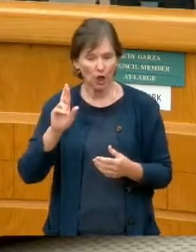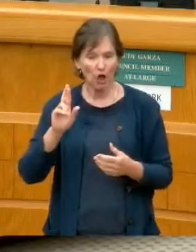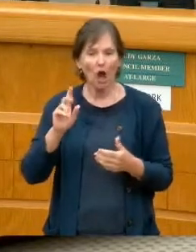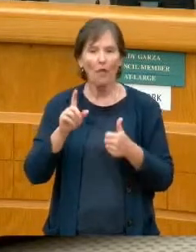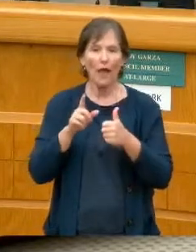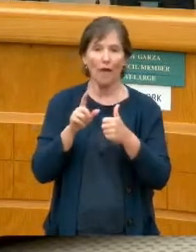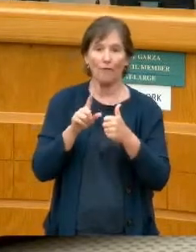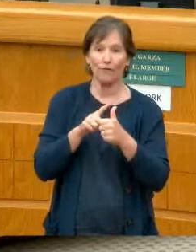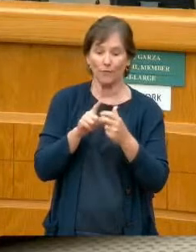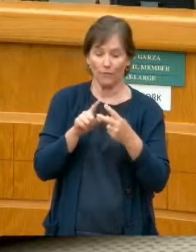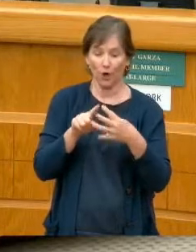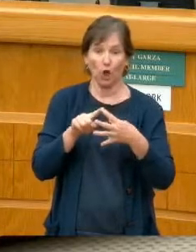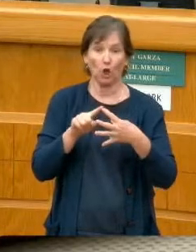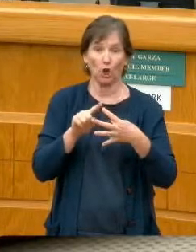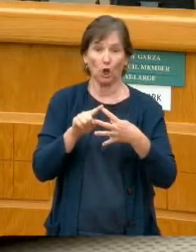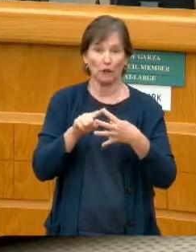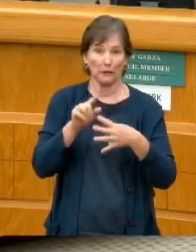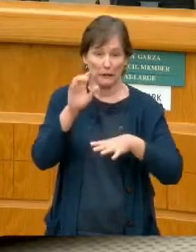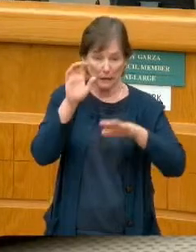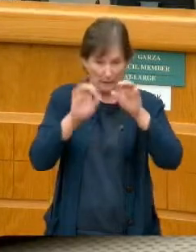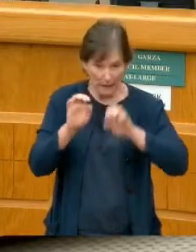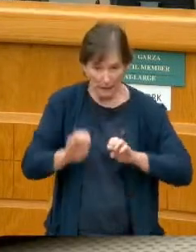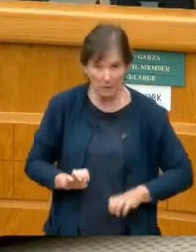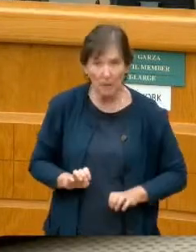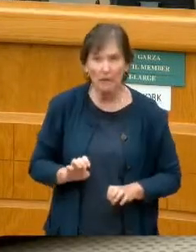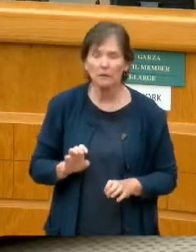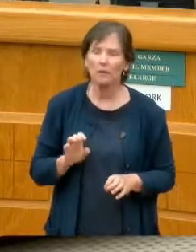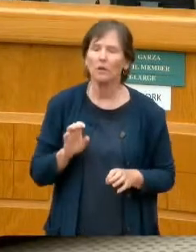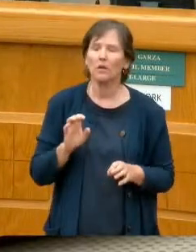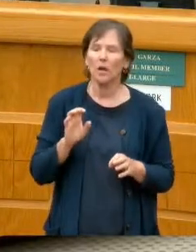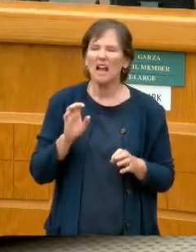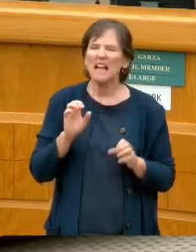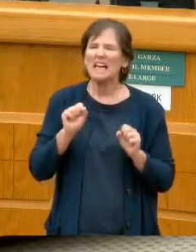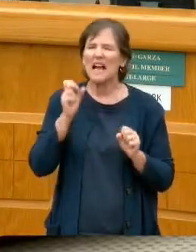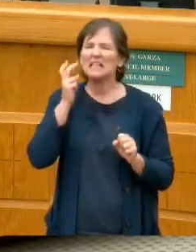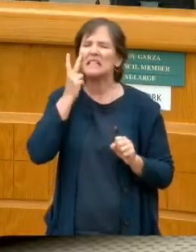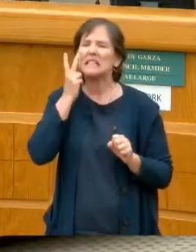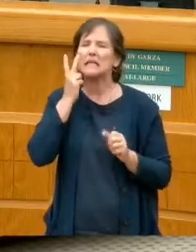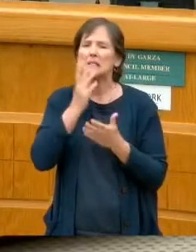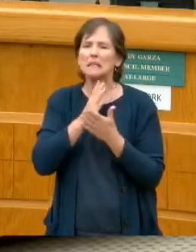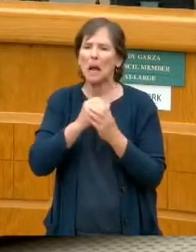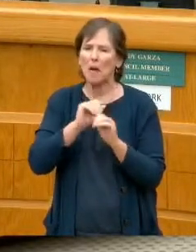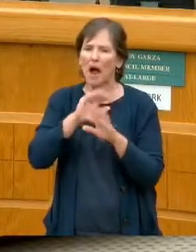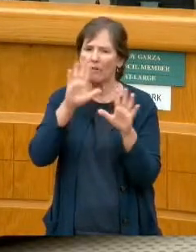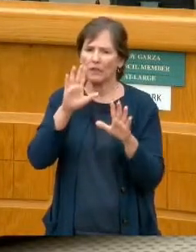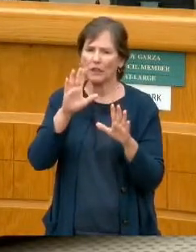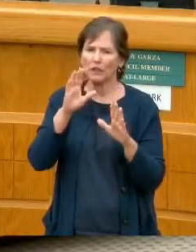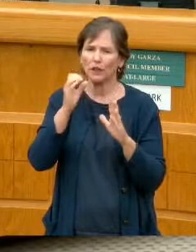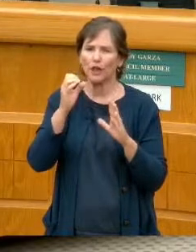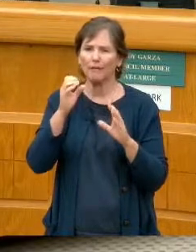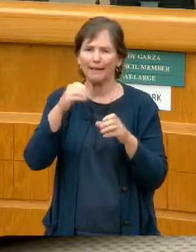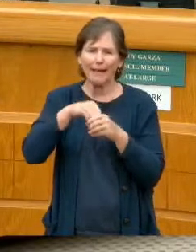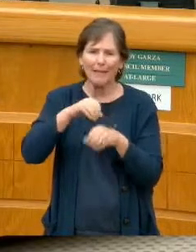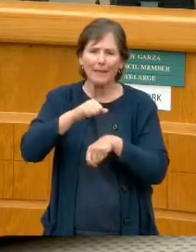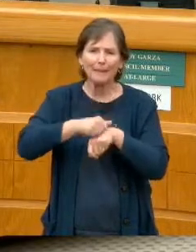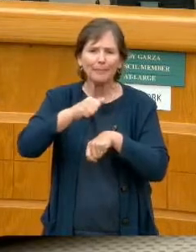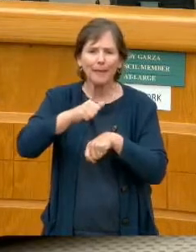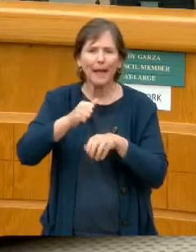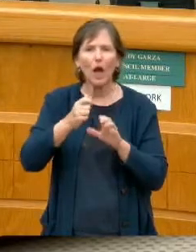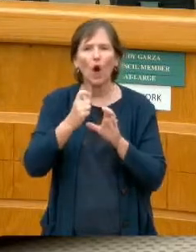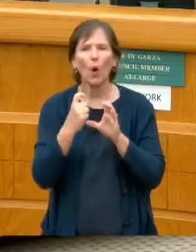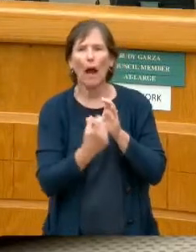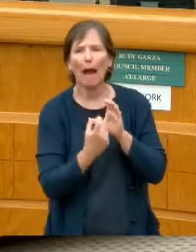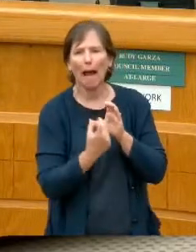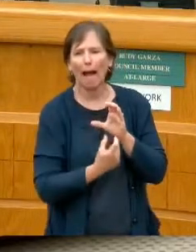in the process of doing that thorough engineering assessment to inspect and take core samples of the pilings